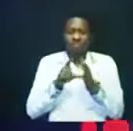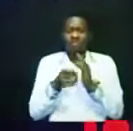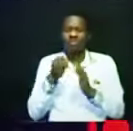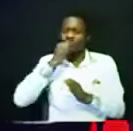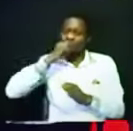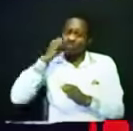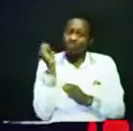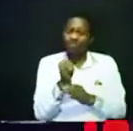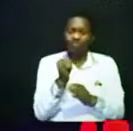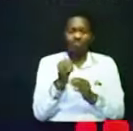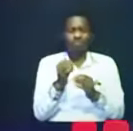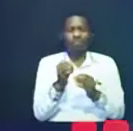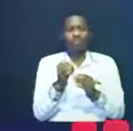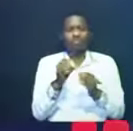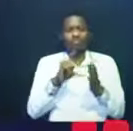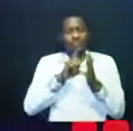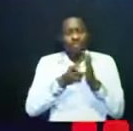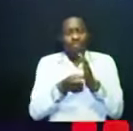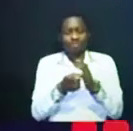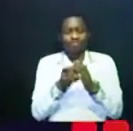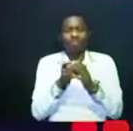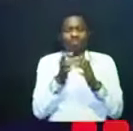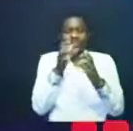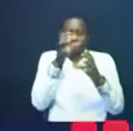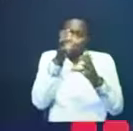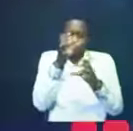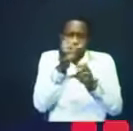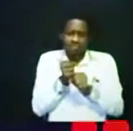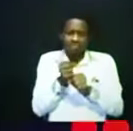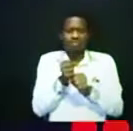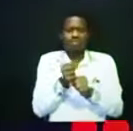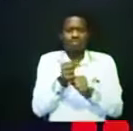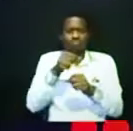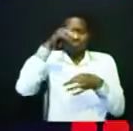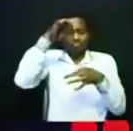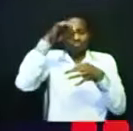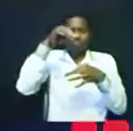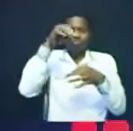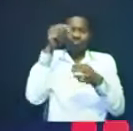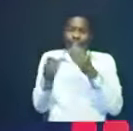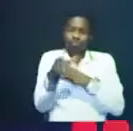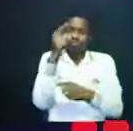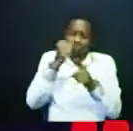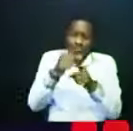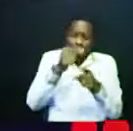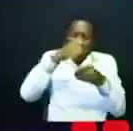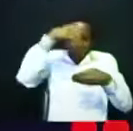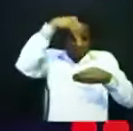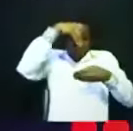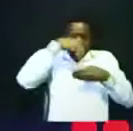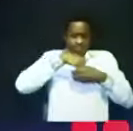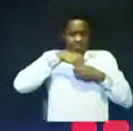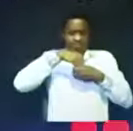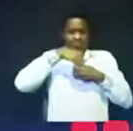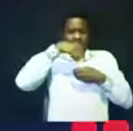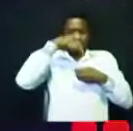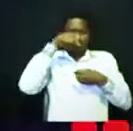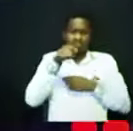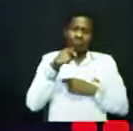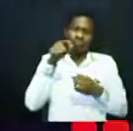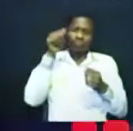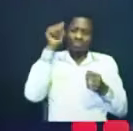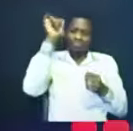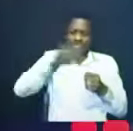prevalent, and humbly accept the word planted in you, which can save you.